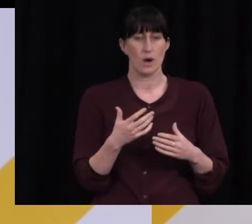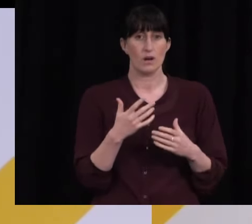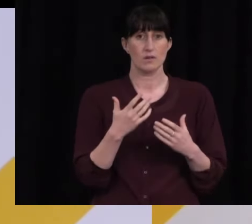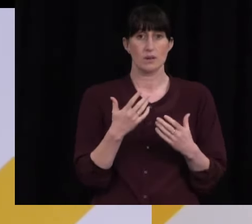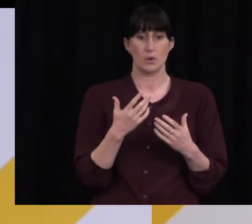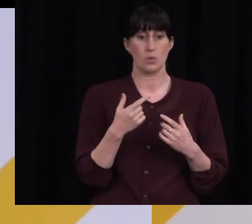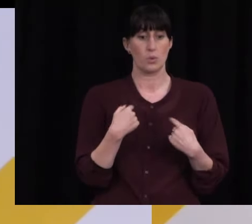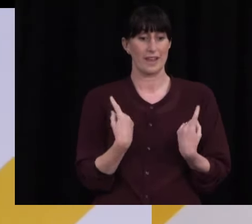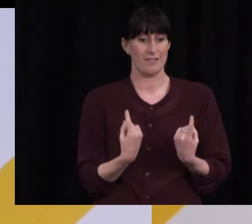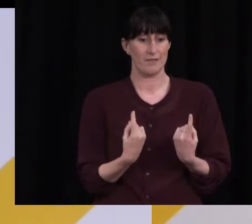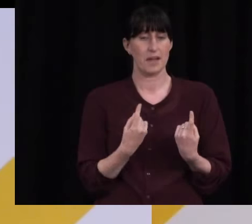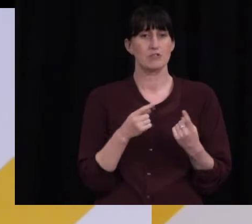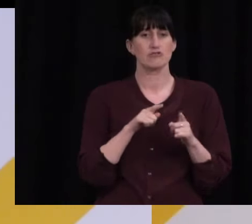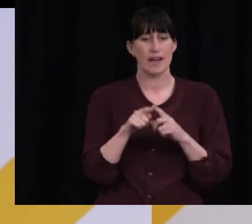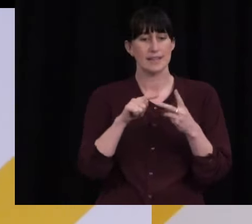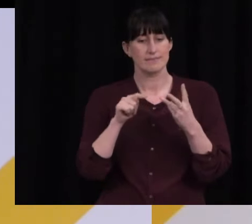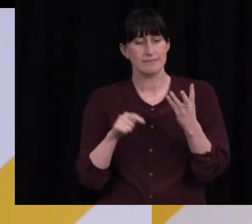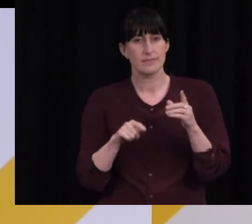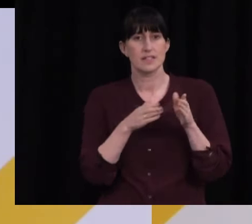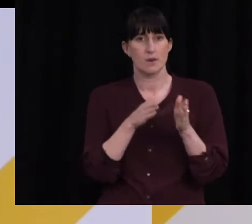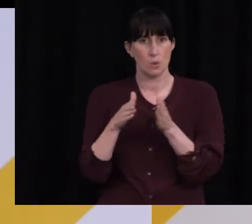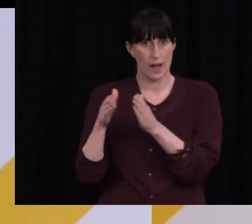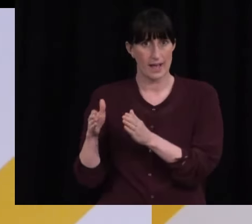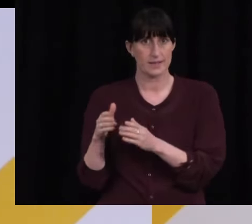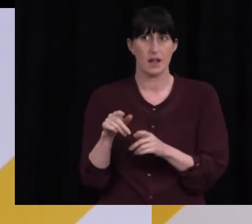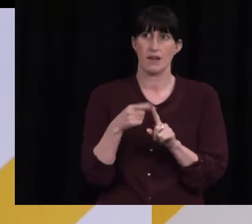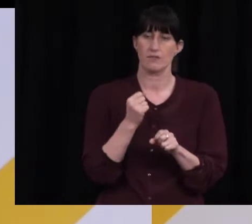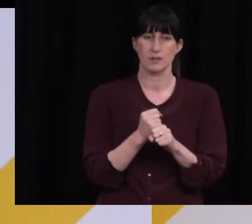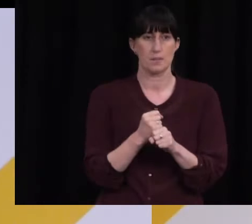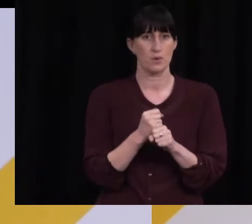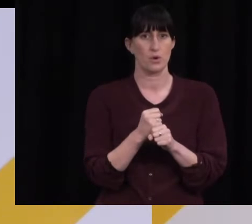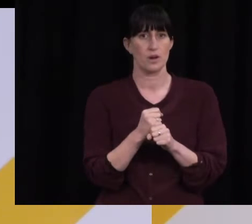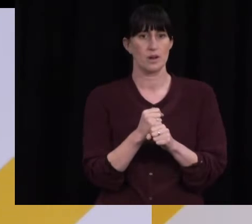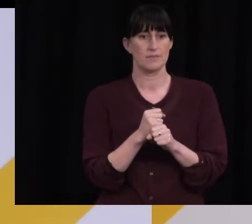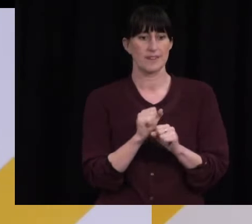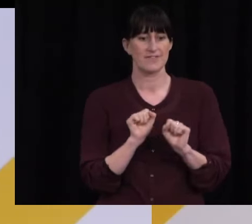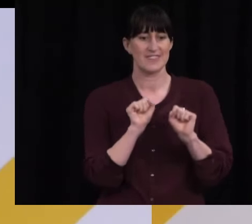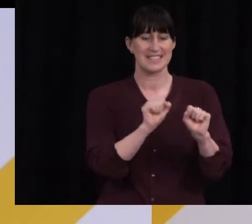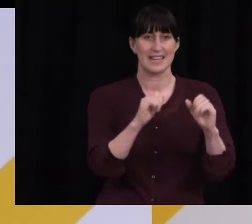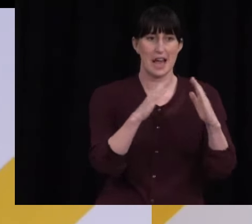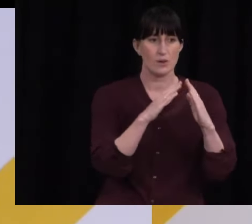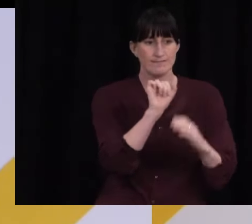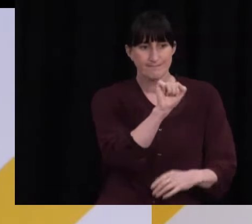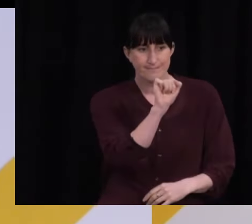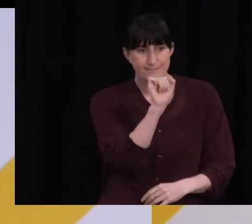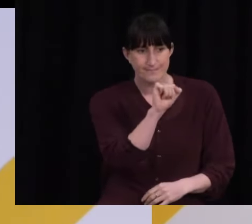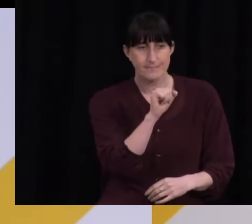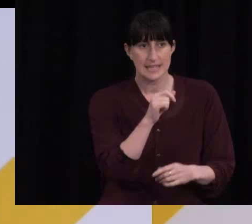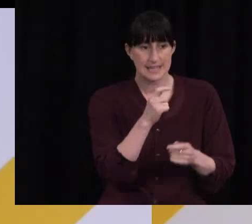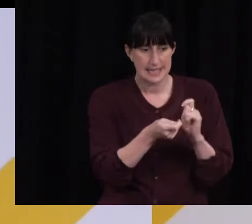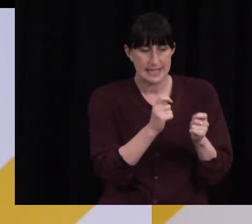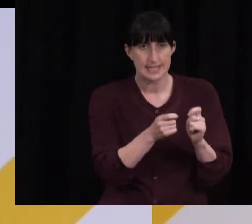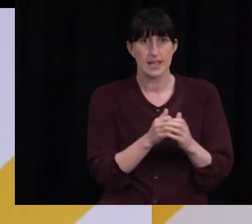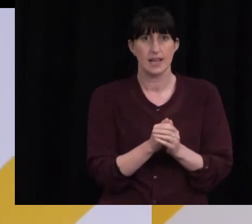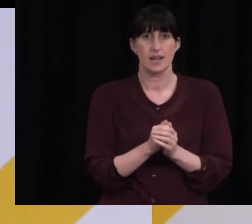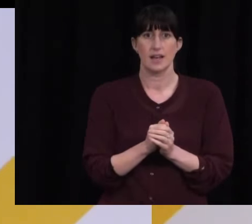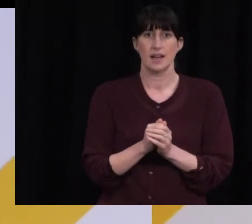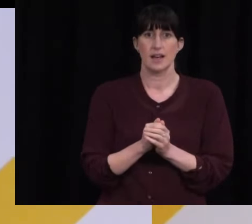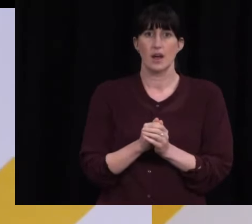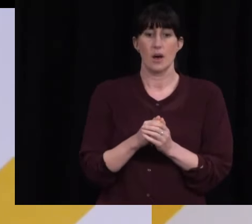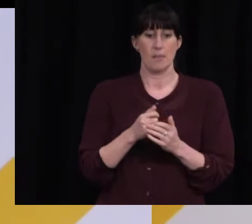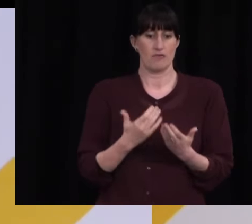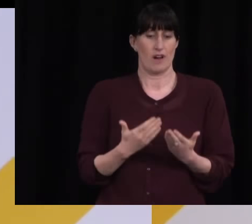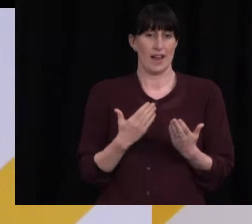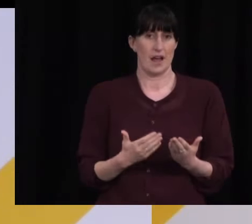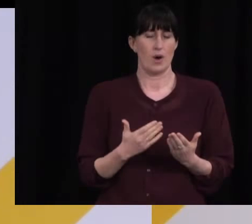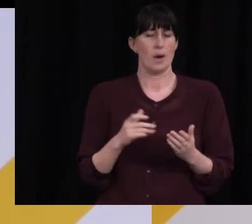doing both for some time. You can understand, our biggest priority right now is public health. We want to know where cases and